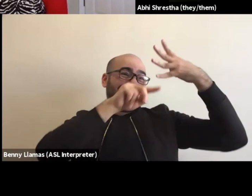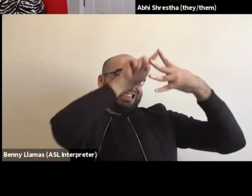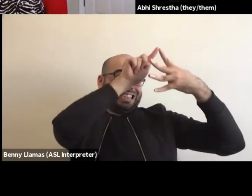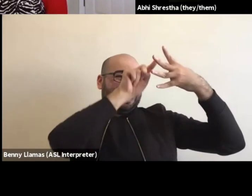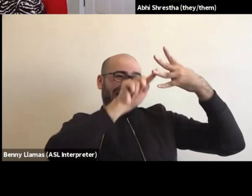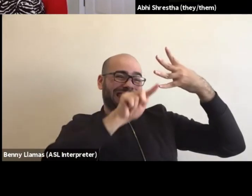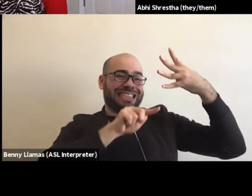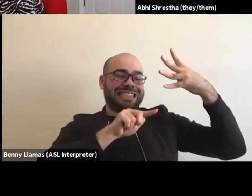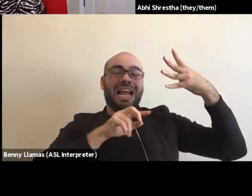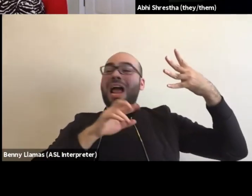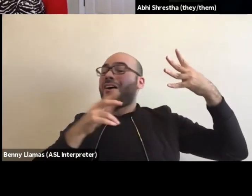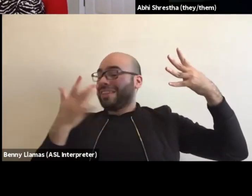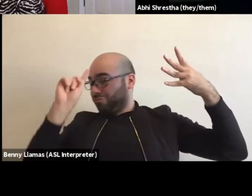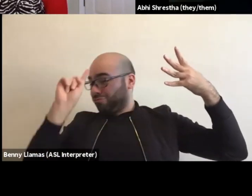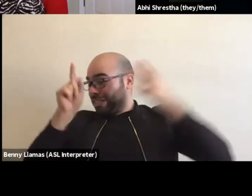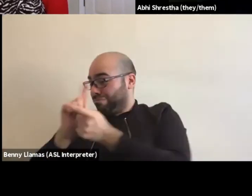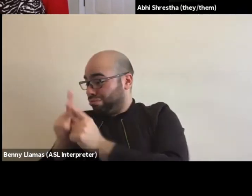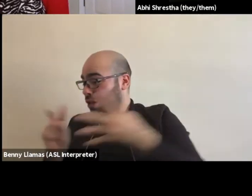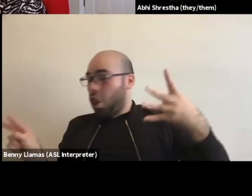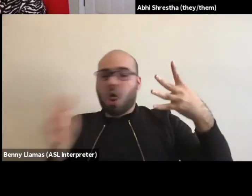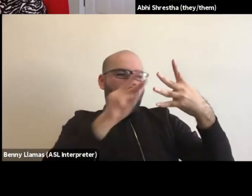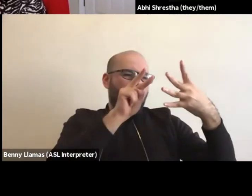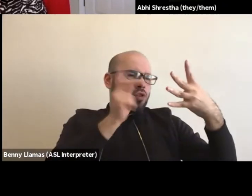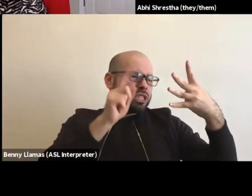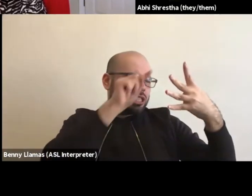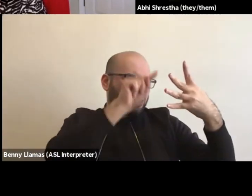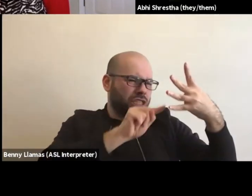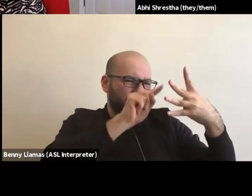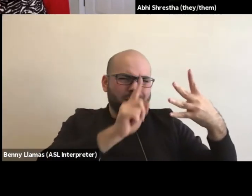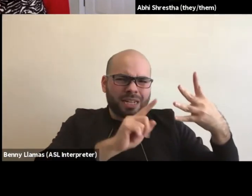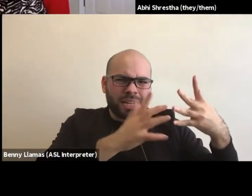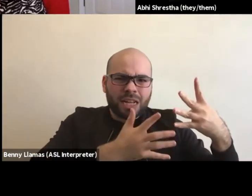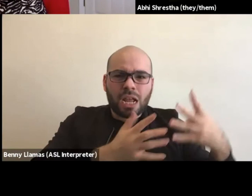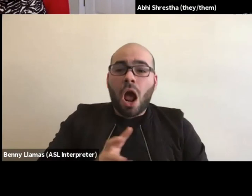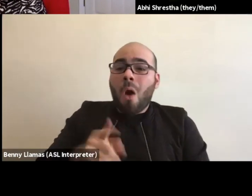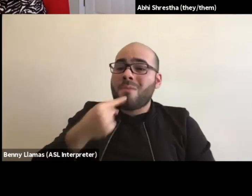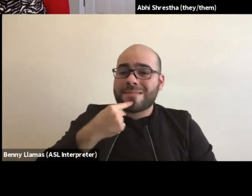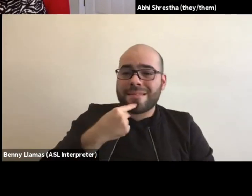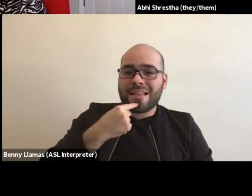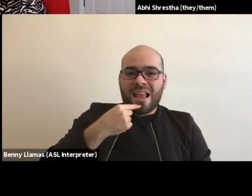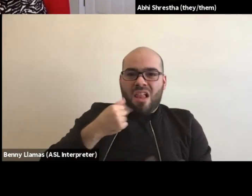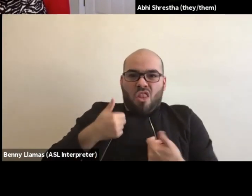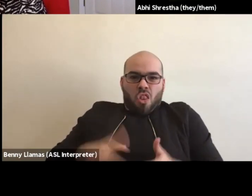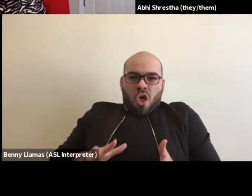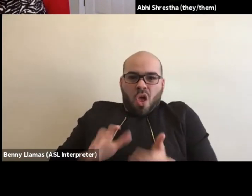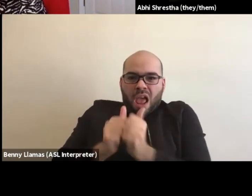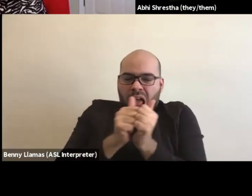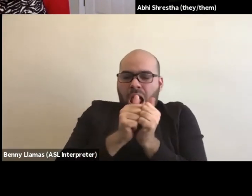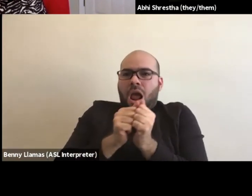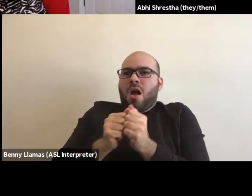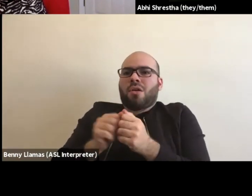try nothing, unpacking fathoms. Oh my God, that's an amazing line. That is an amazing line. Oh my